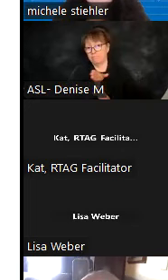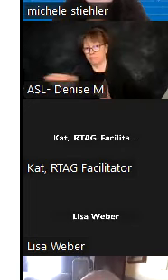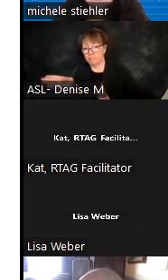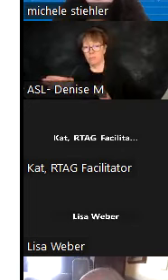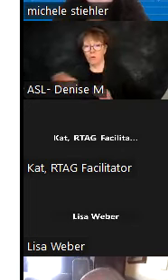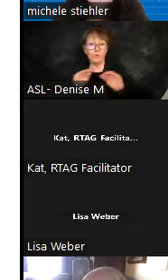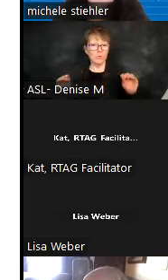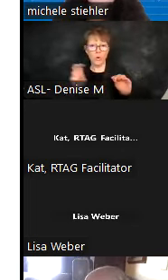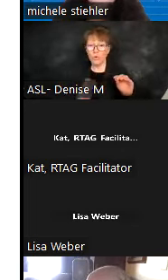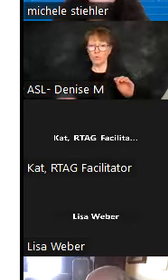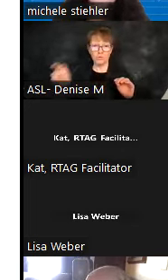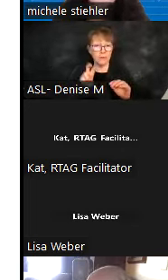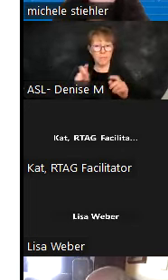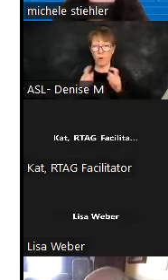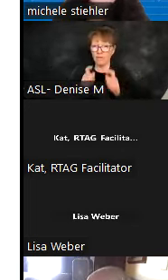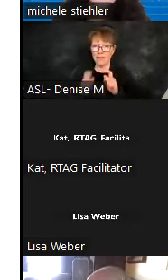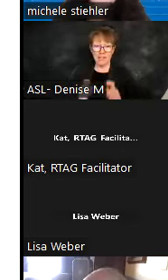made without dispatch approval.